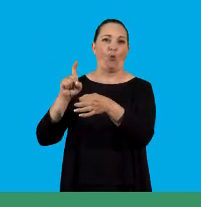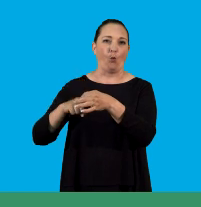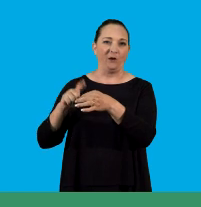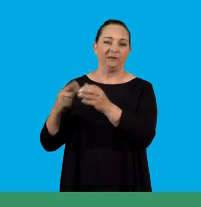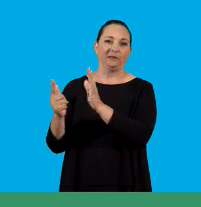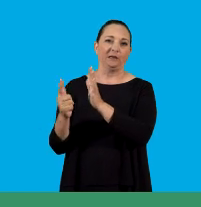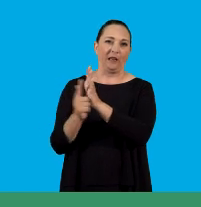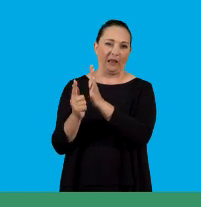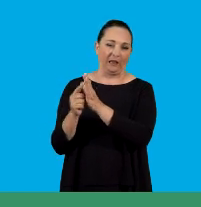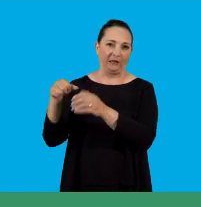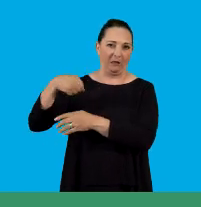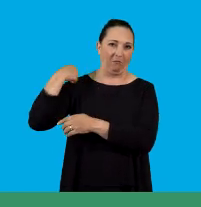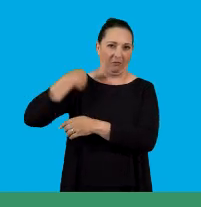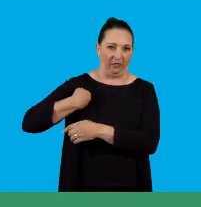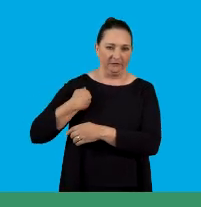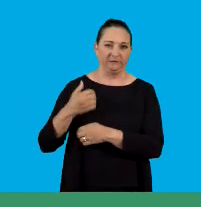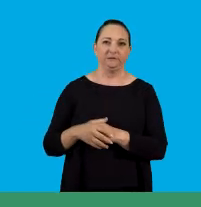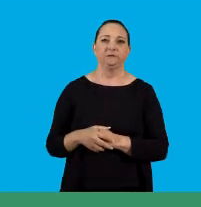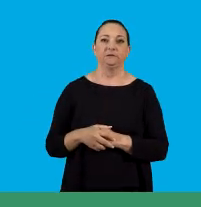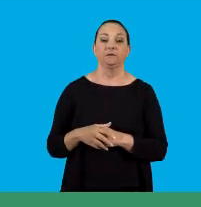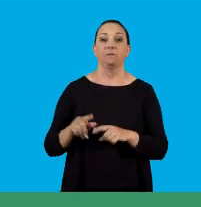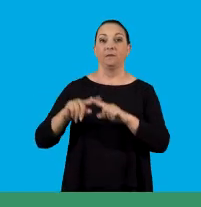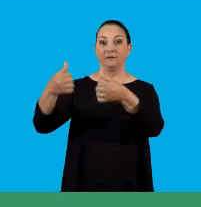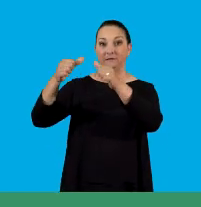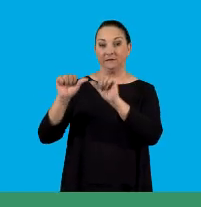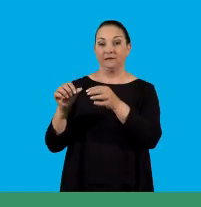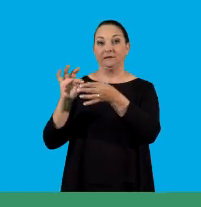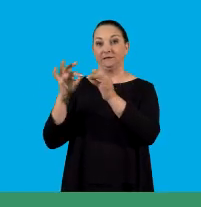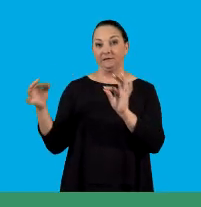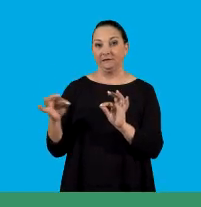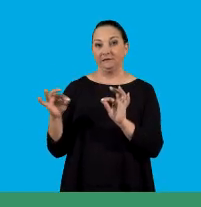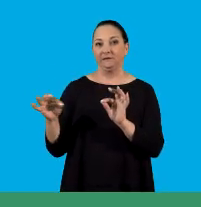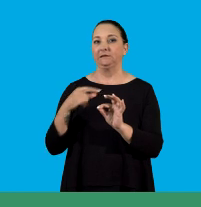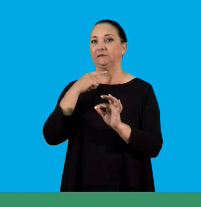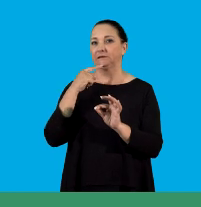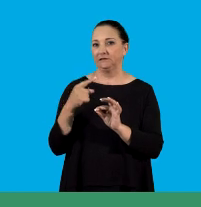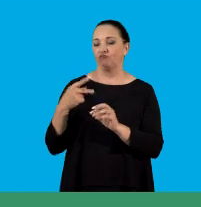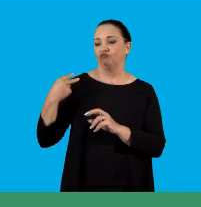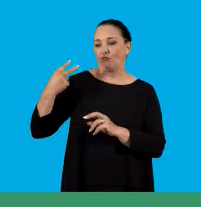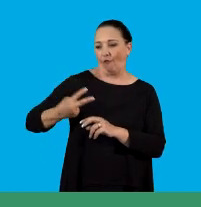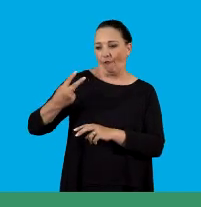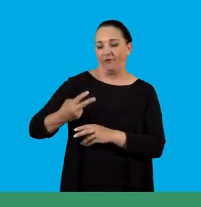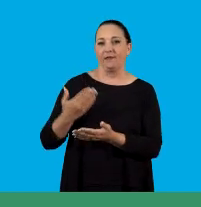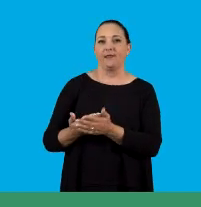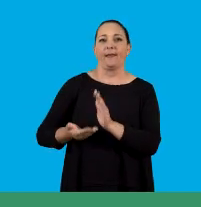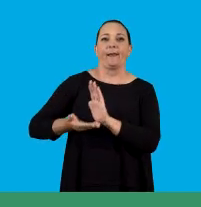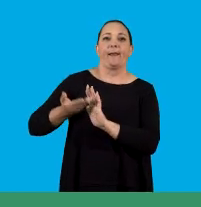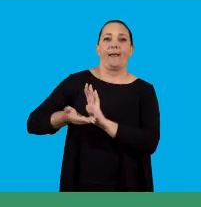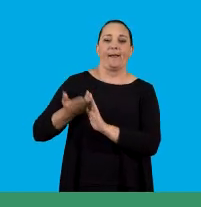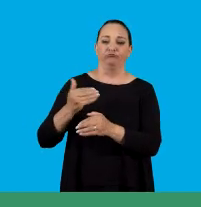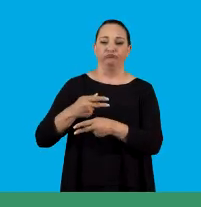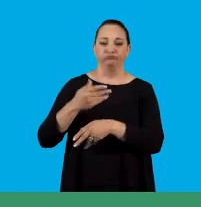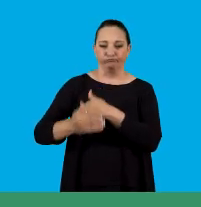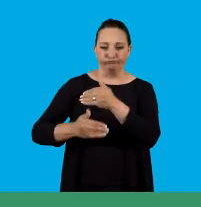of quality leather bags. But the other sentence now says they often upgrade their